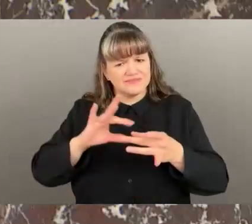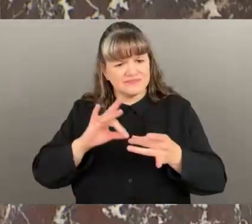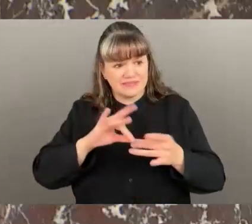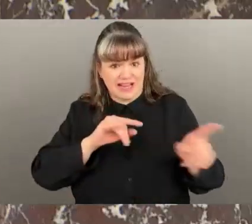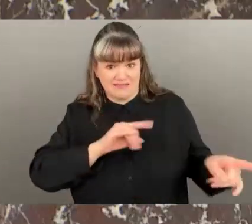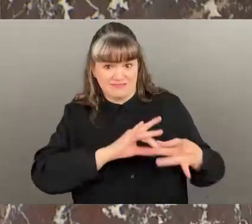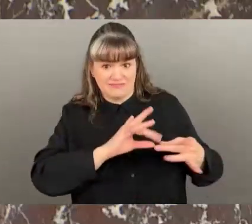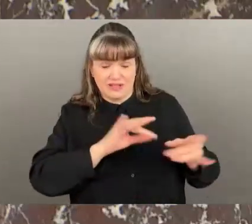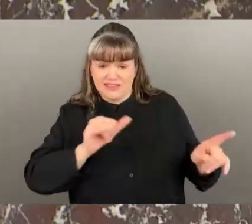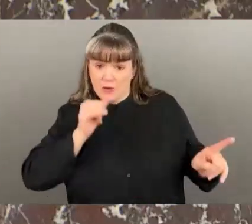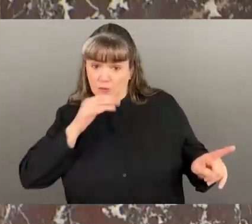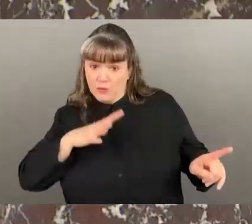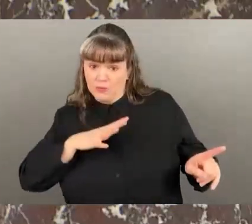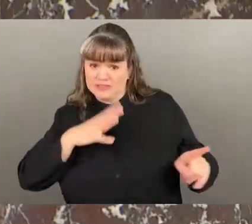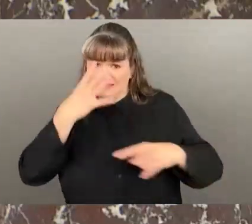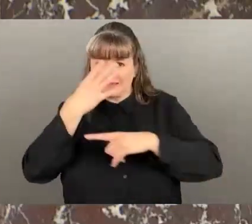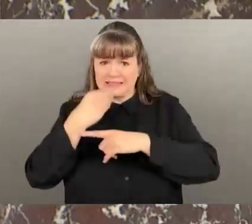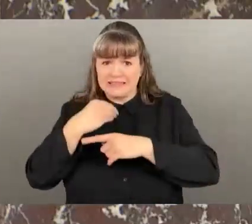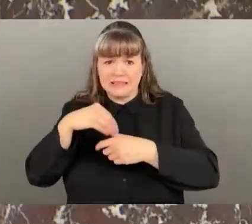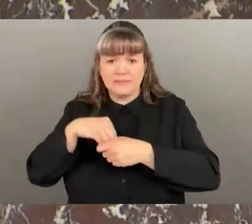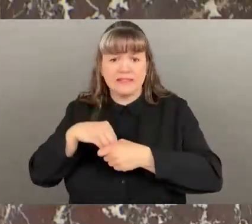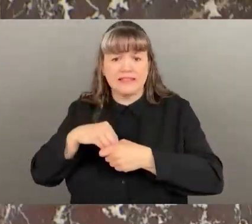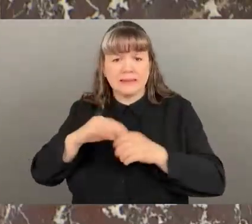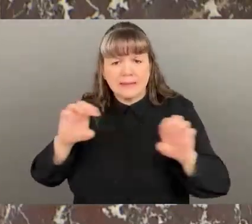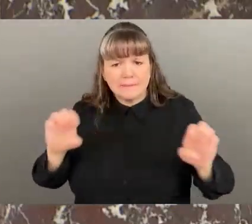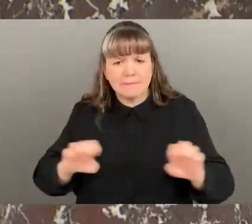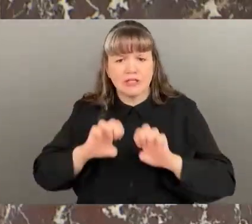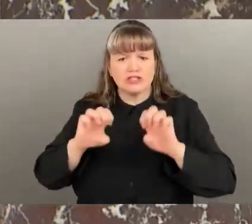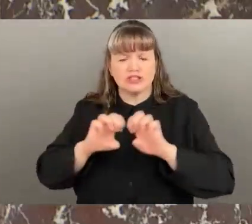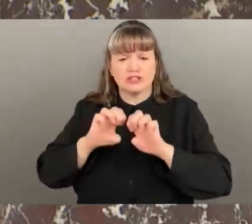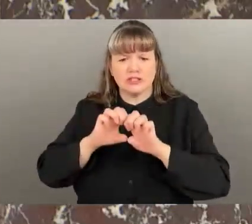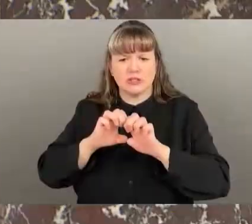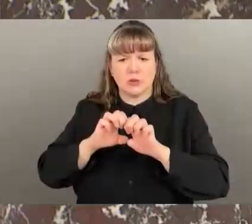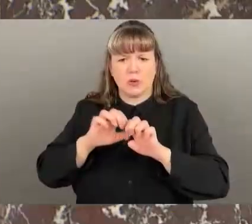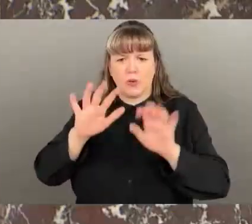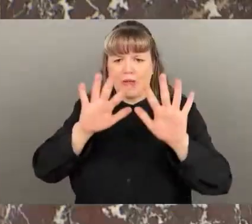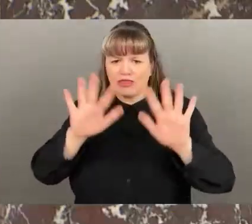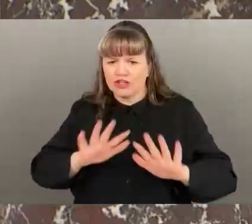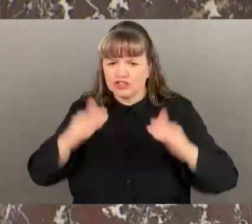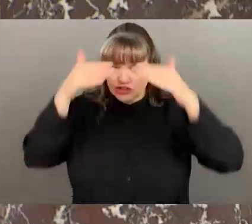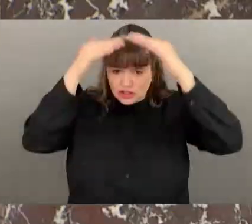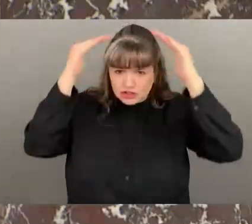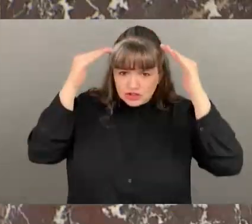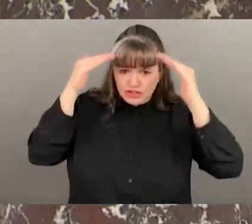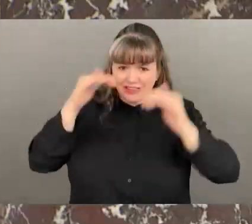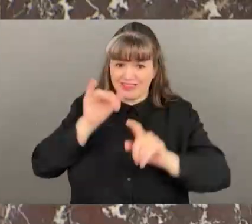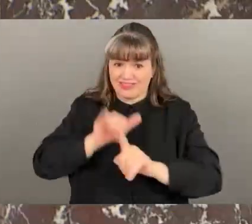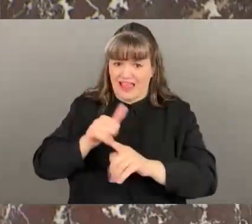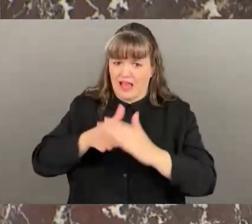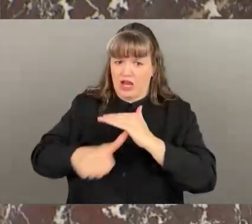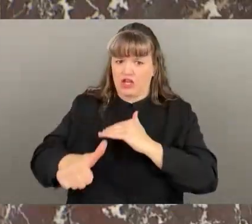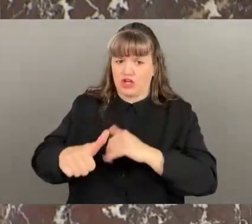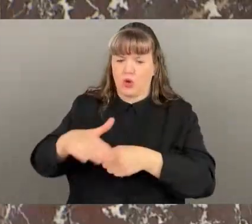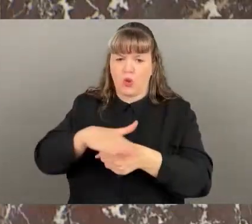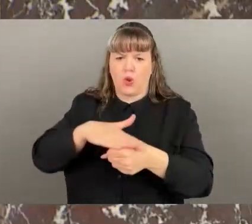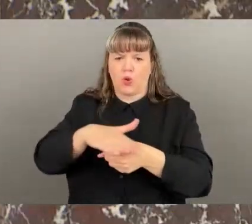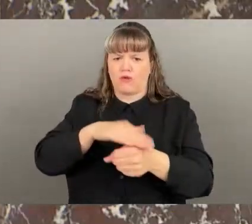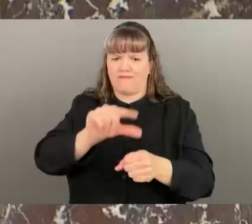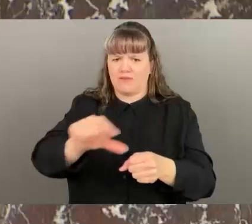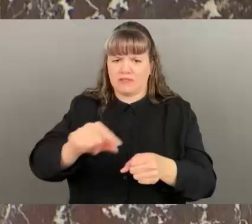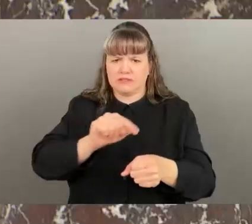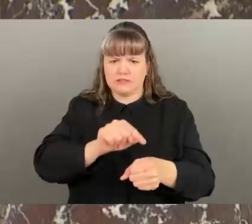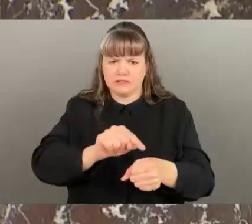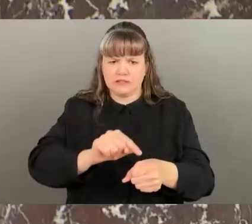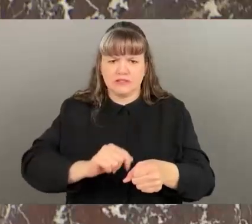that's funded by local government, and that was my comment. clearly, the member from Surrey